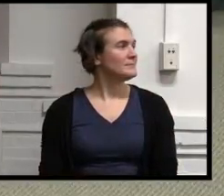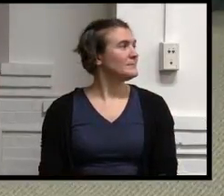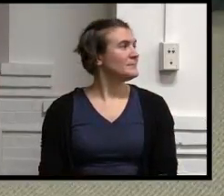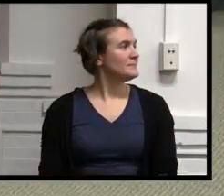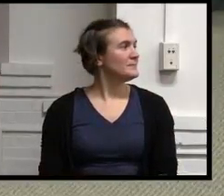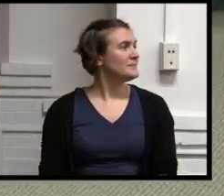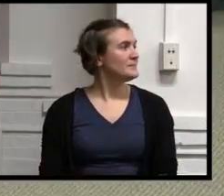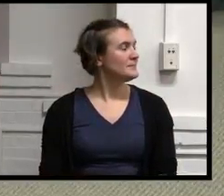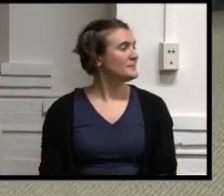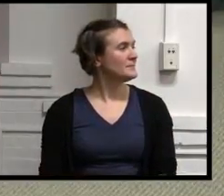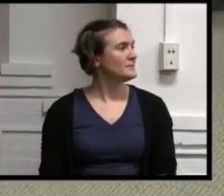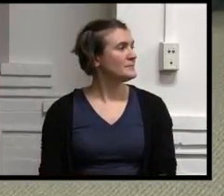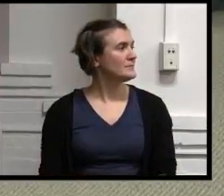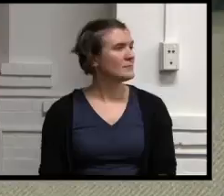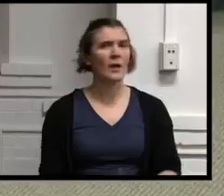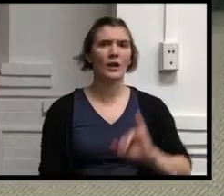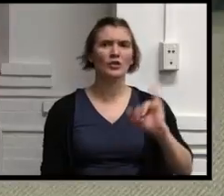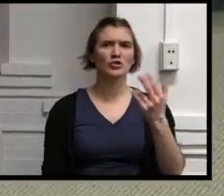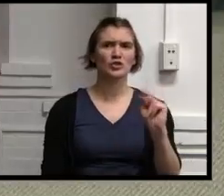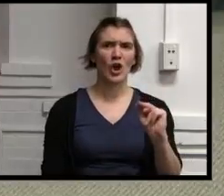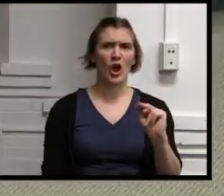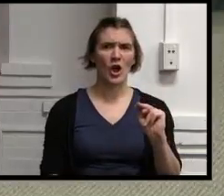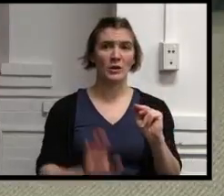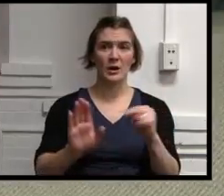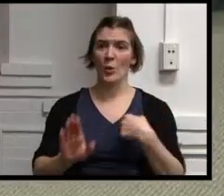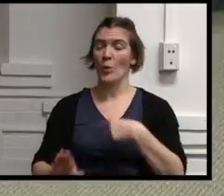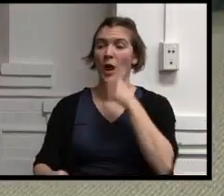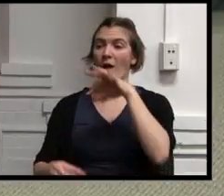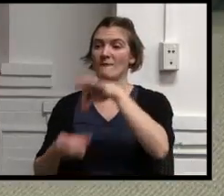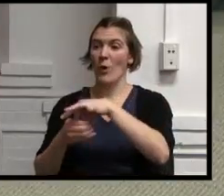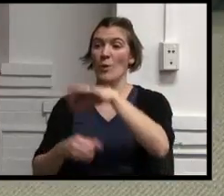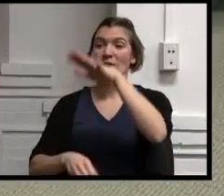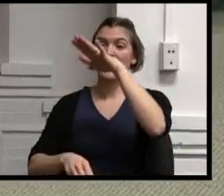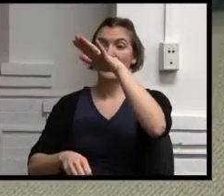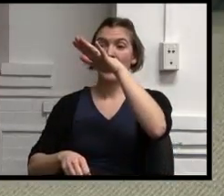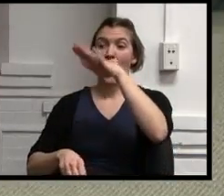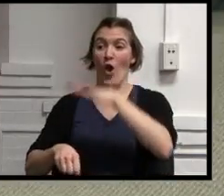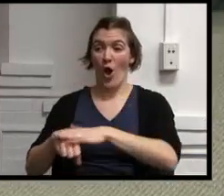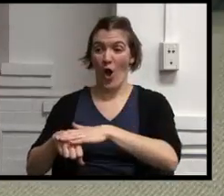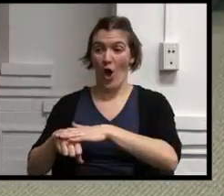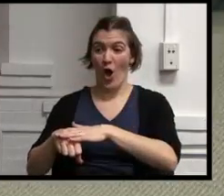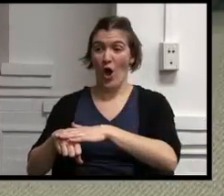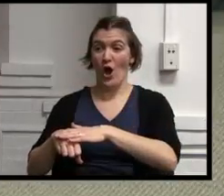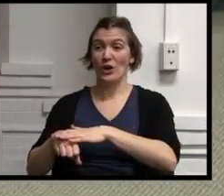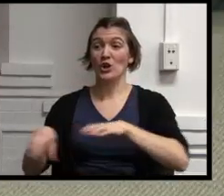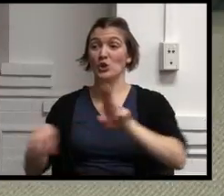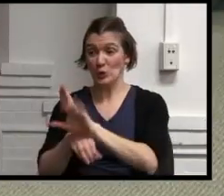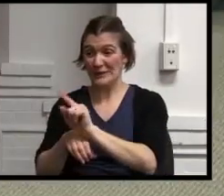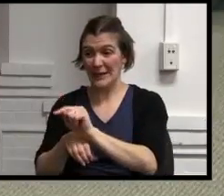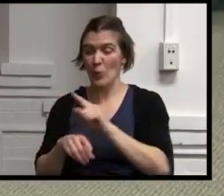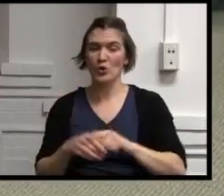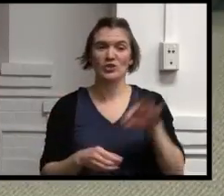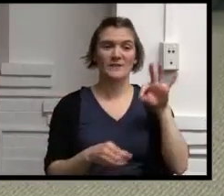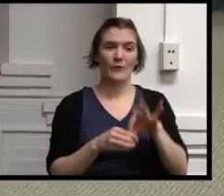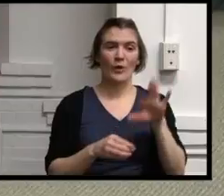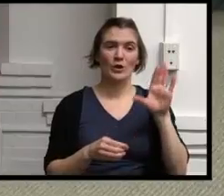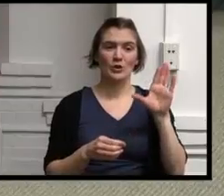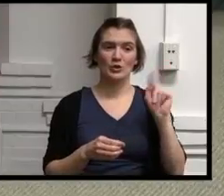We're just reconsidering it, we're not voting. So we're not voting on, we're just voting to reconsider